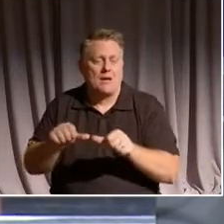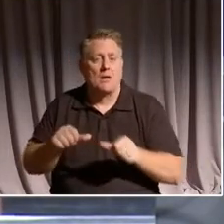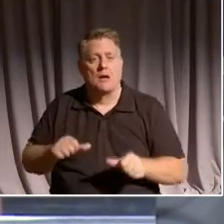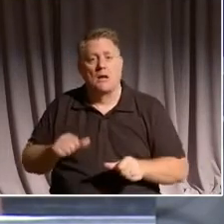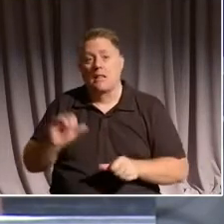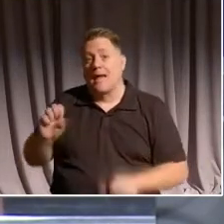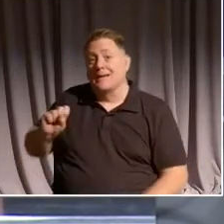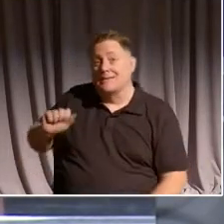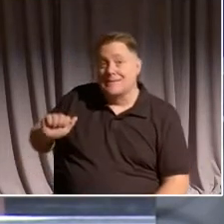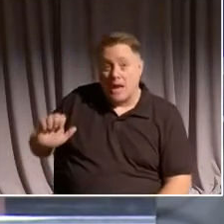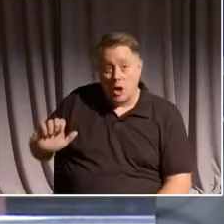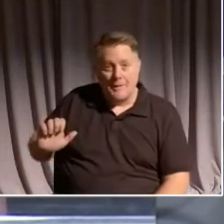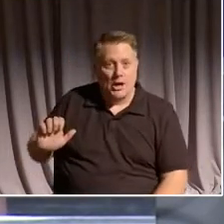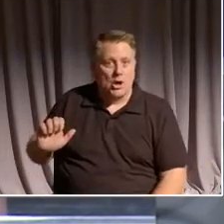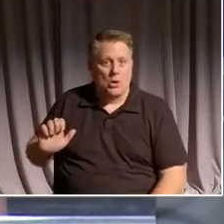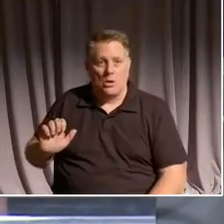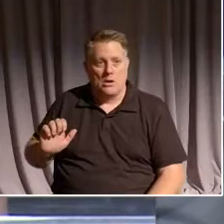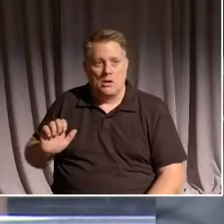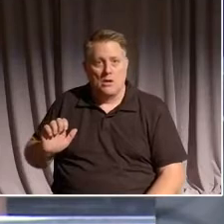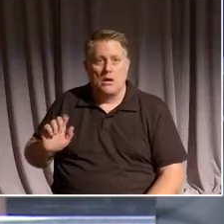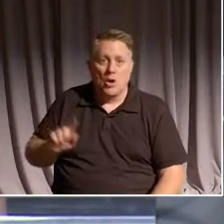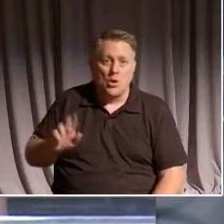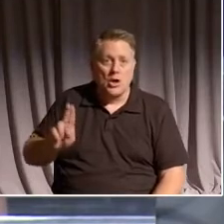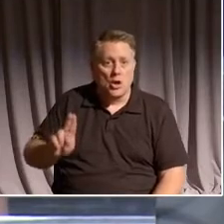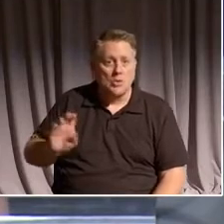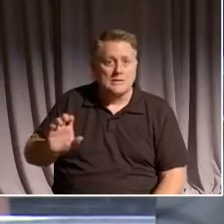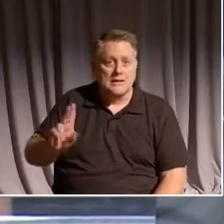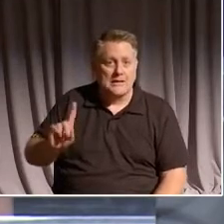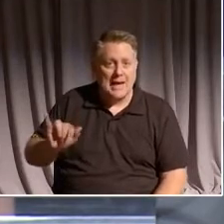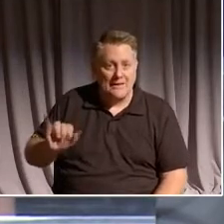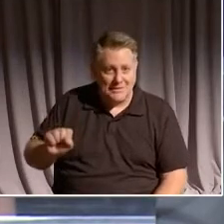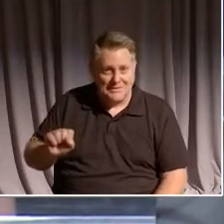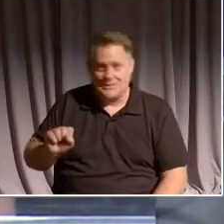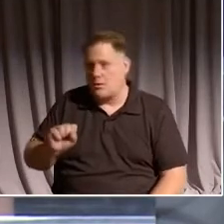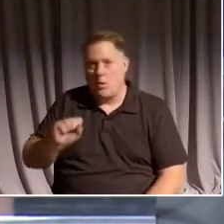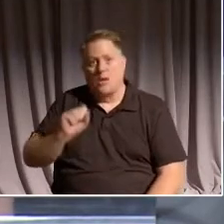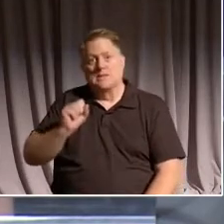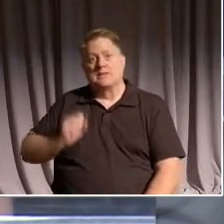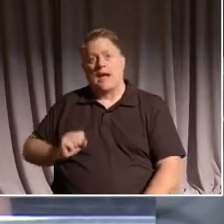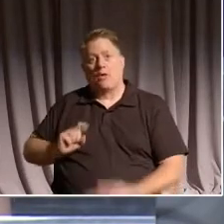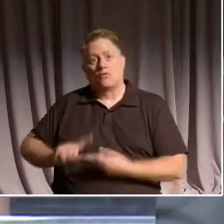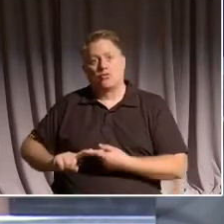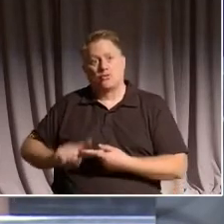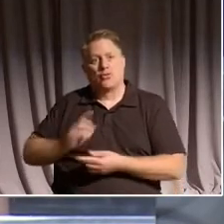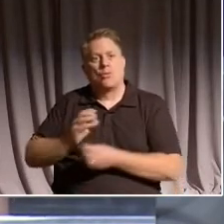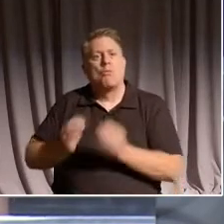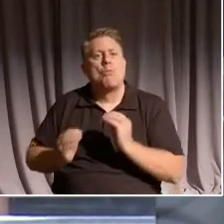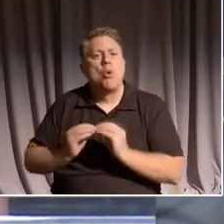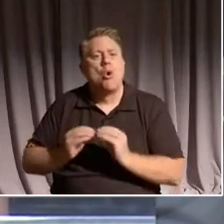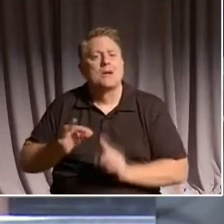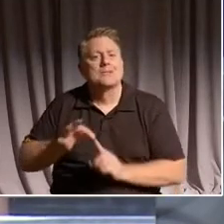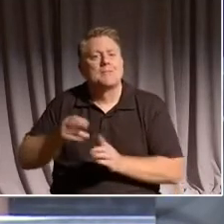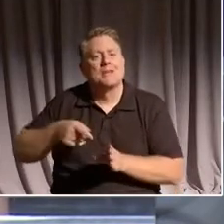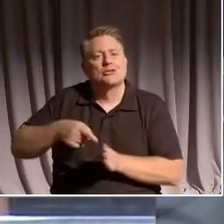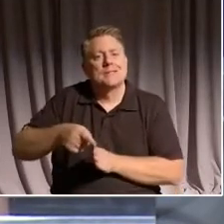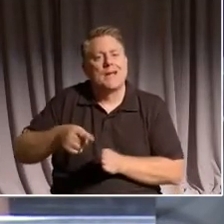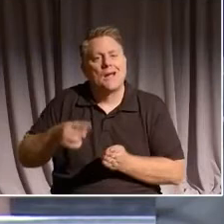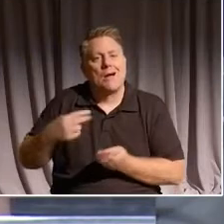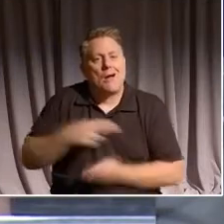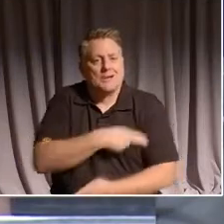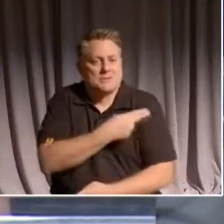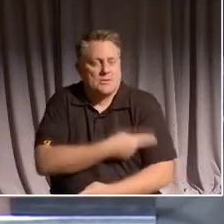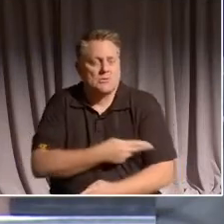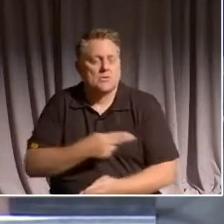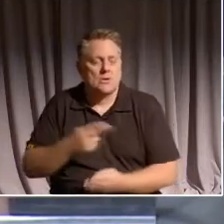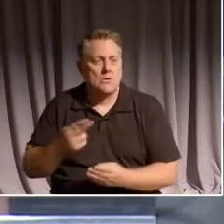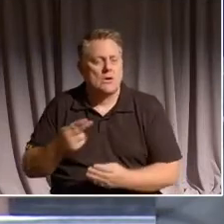like Sacramento to get to UC Davis or to get farther south down into some of the more specialty hospitals. So